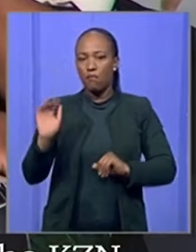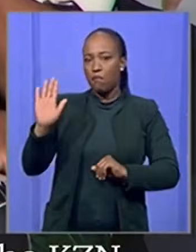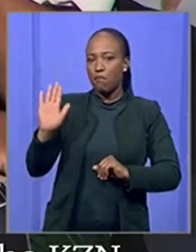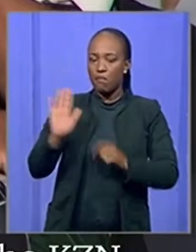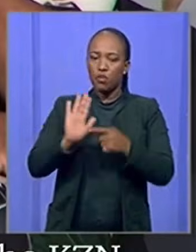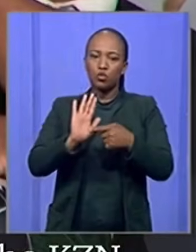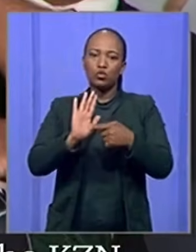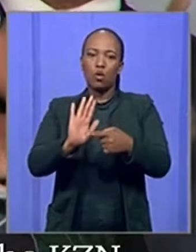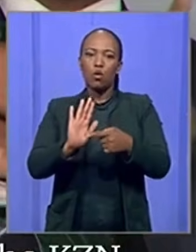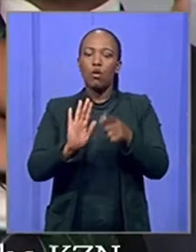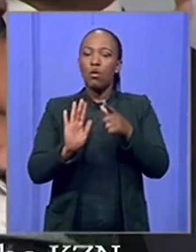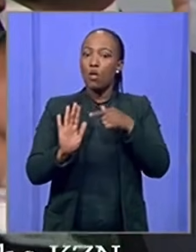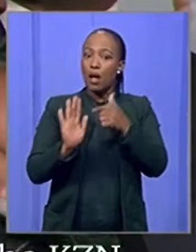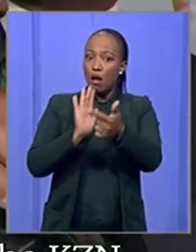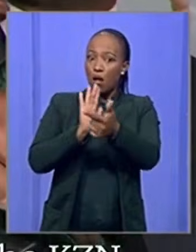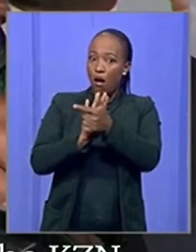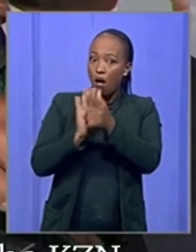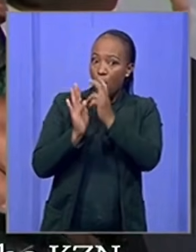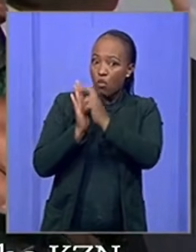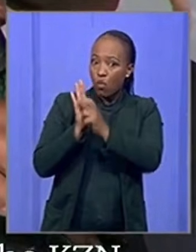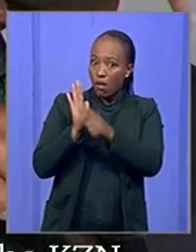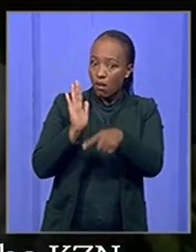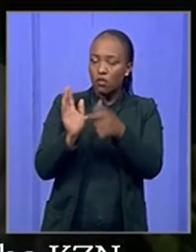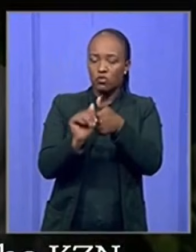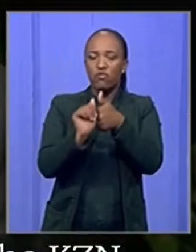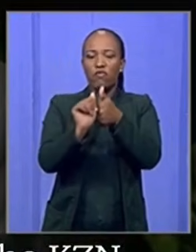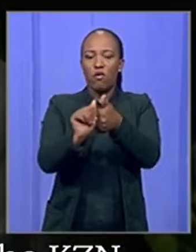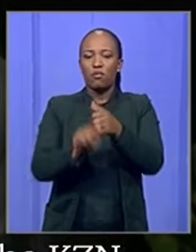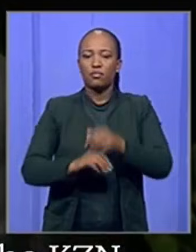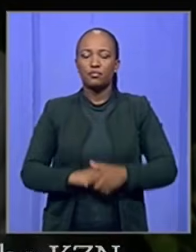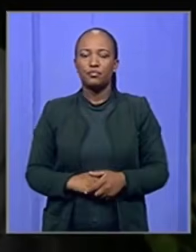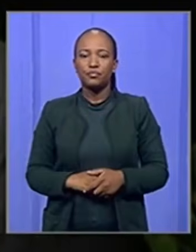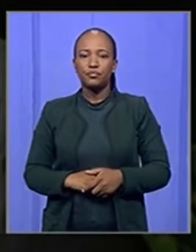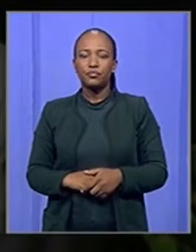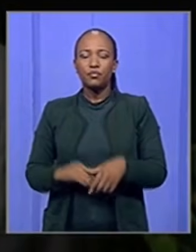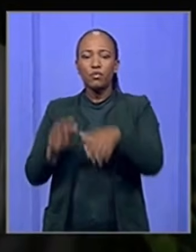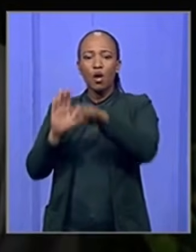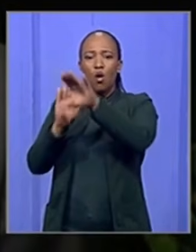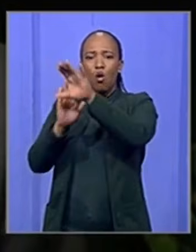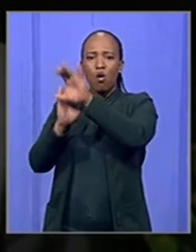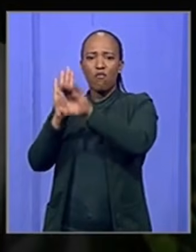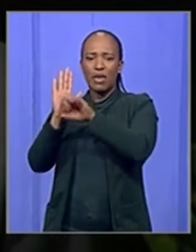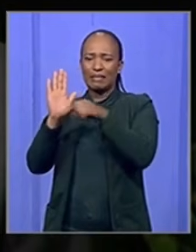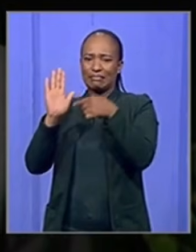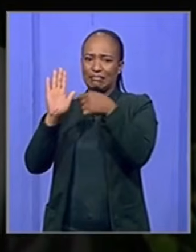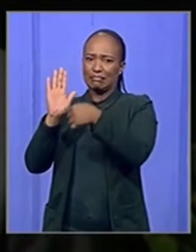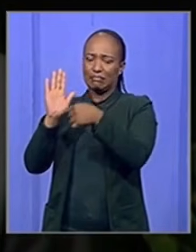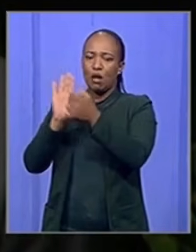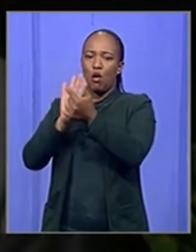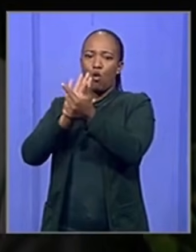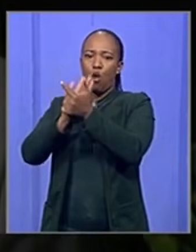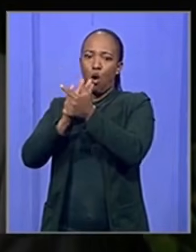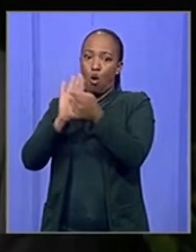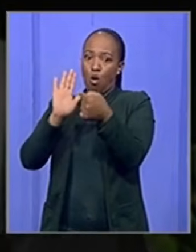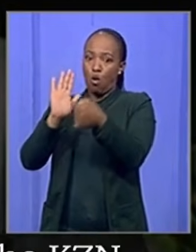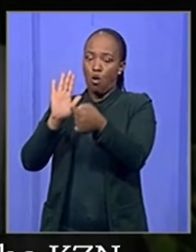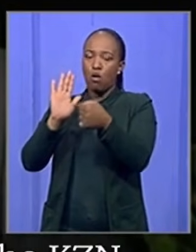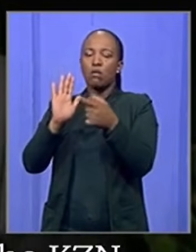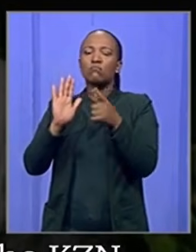tla hlompha melao ya dikgetho. The Code of Conduct reinforces democratic values such as